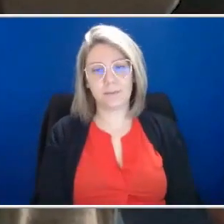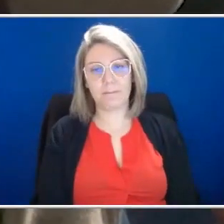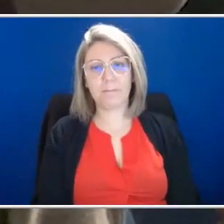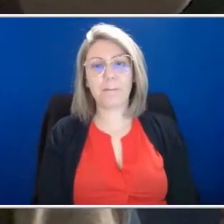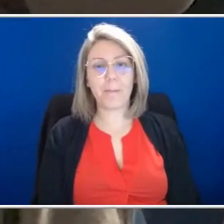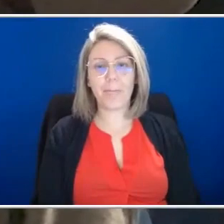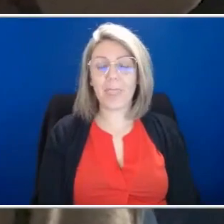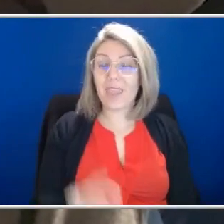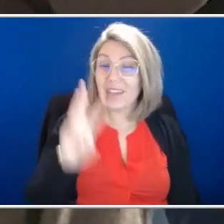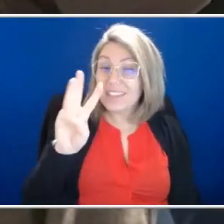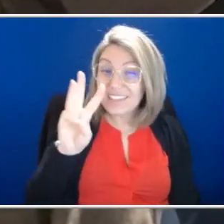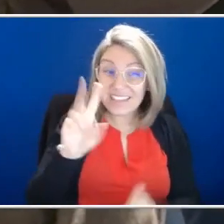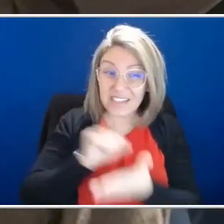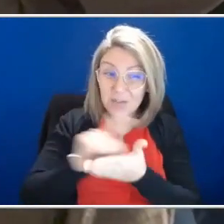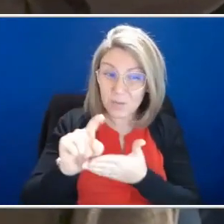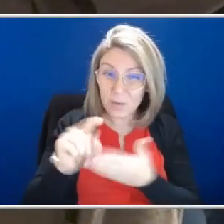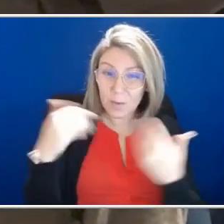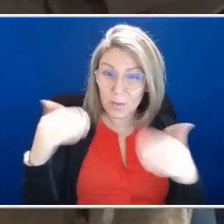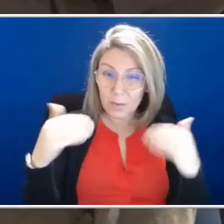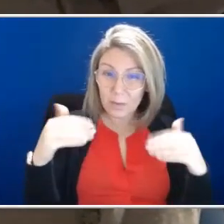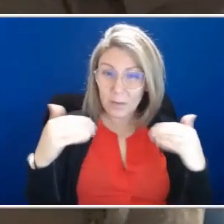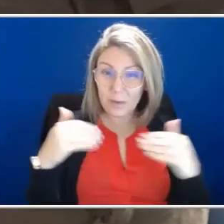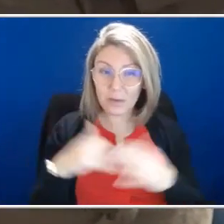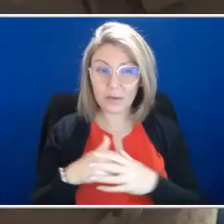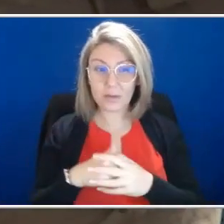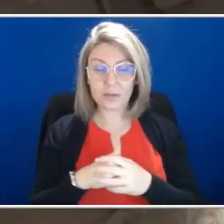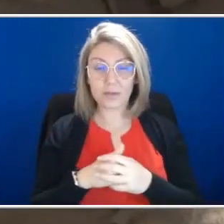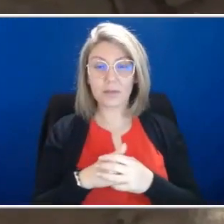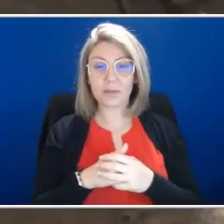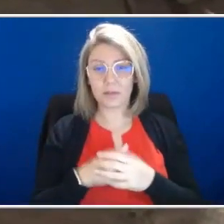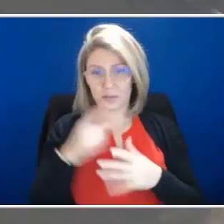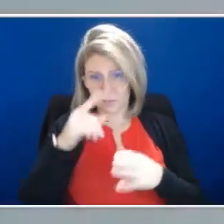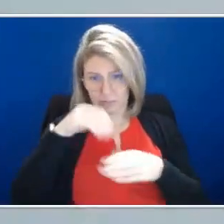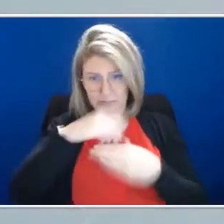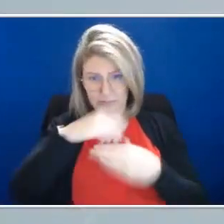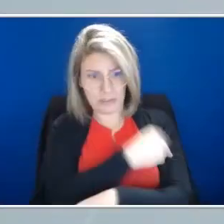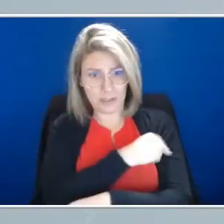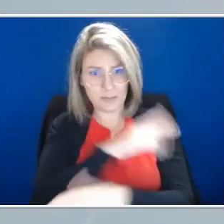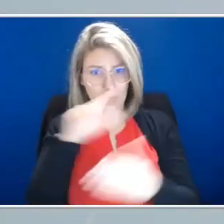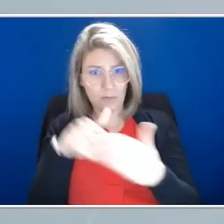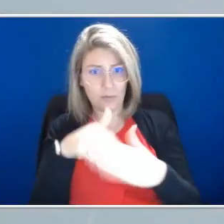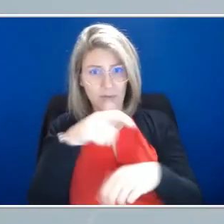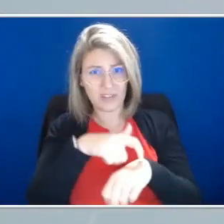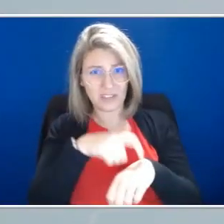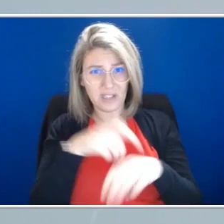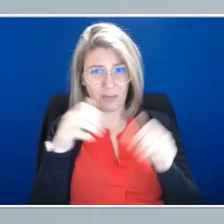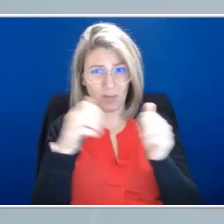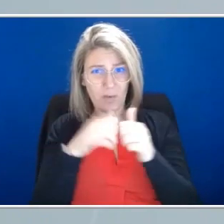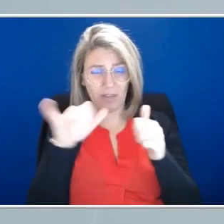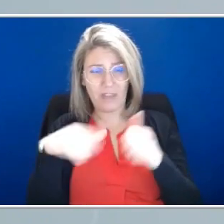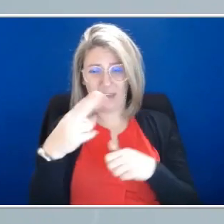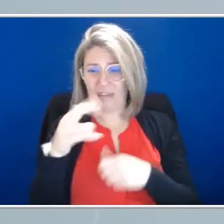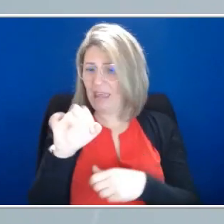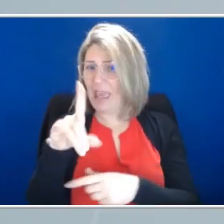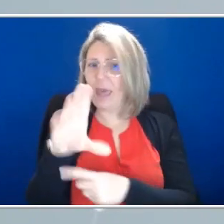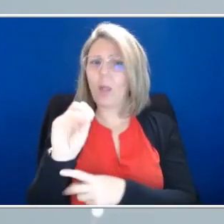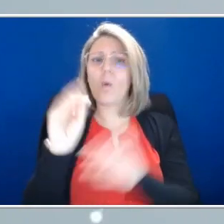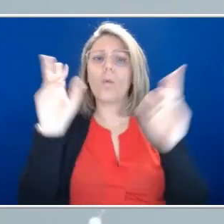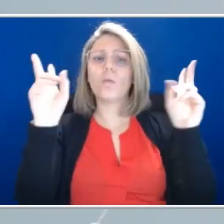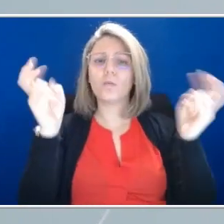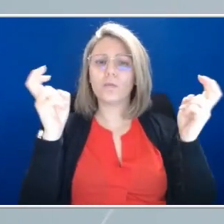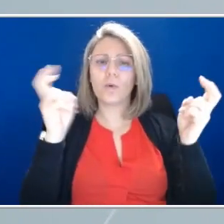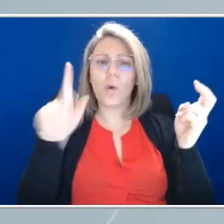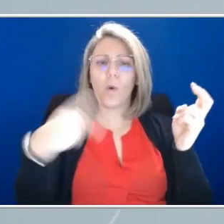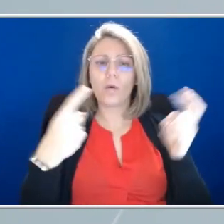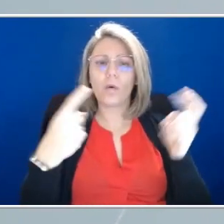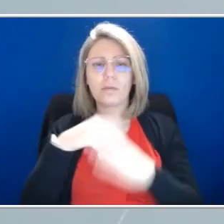6 weeks? Yeah. Were you in the hospital that whole time with the halo on? No, I was only in the